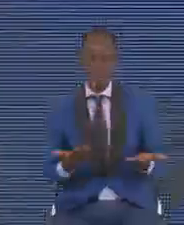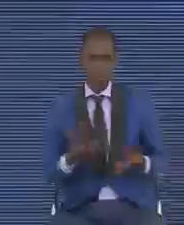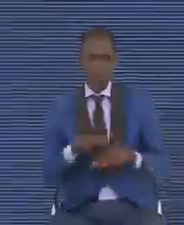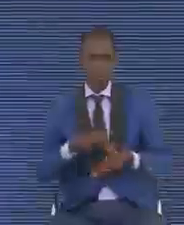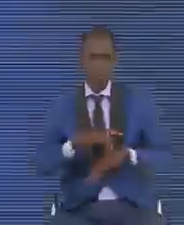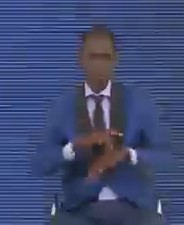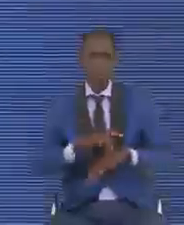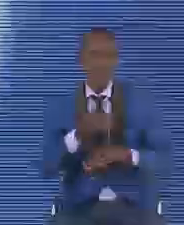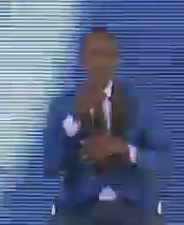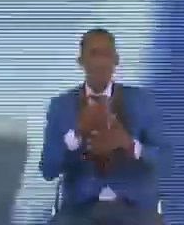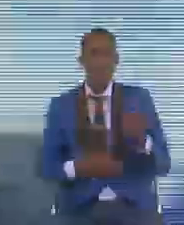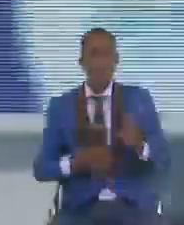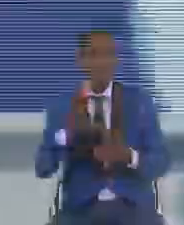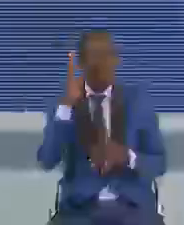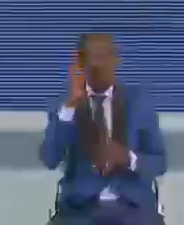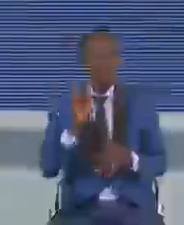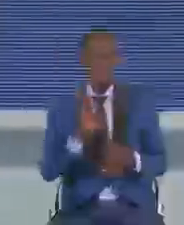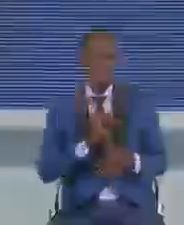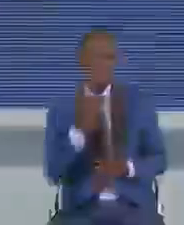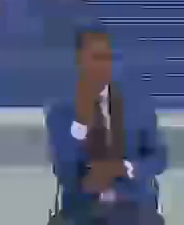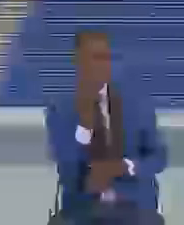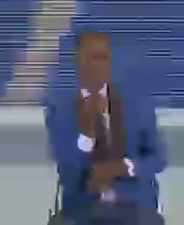I refer to that I've done